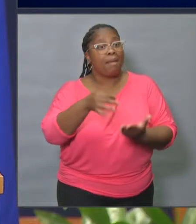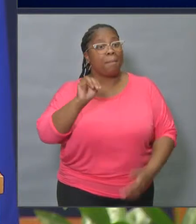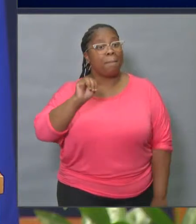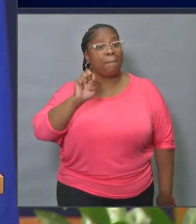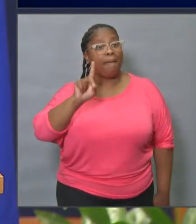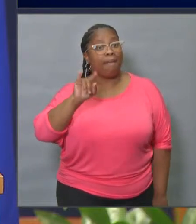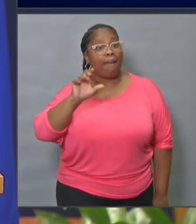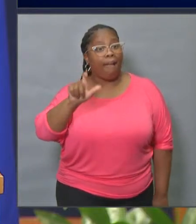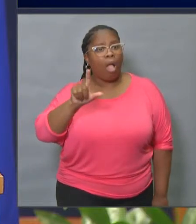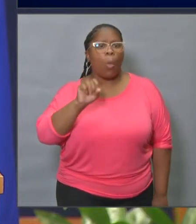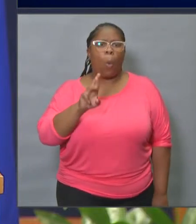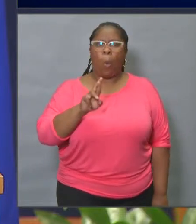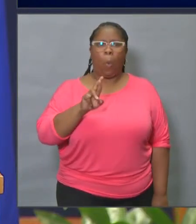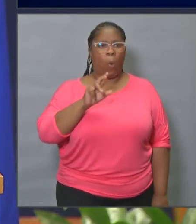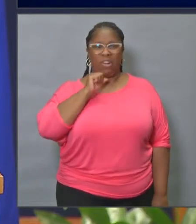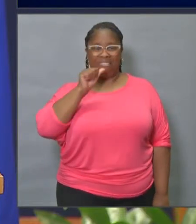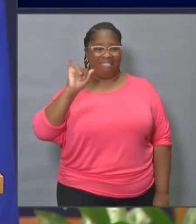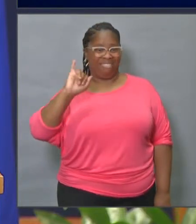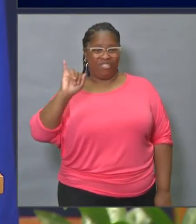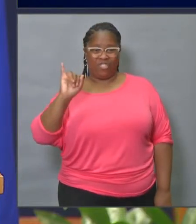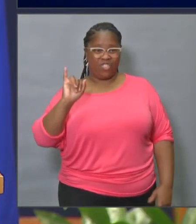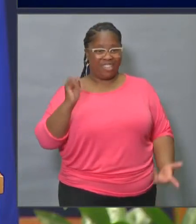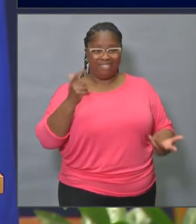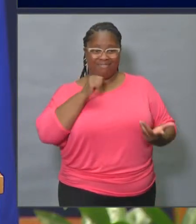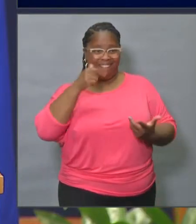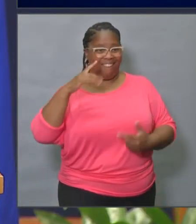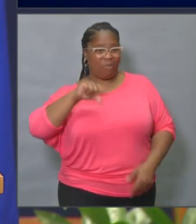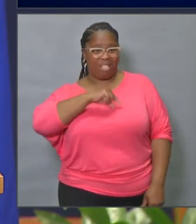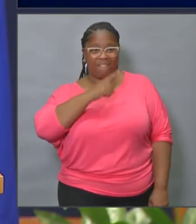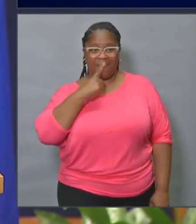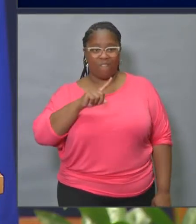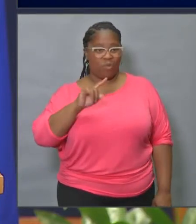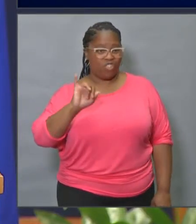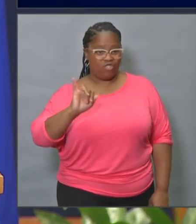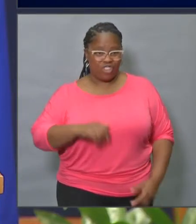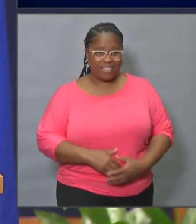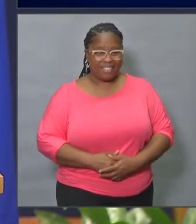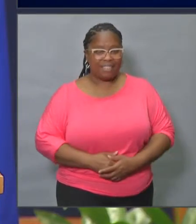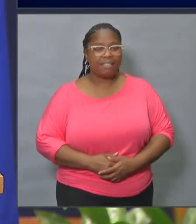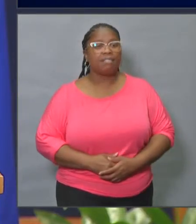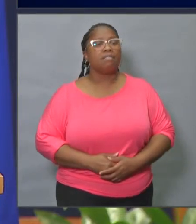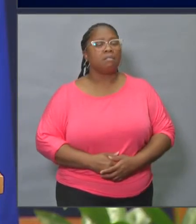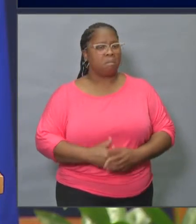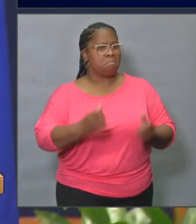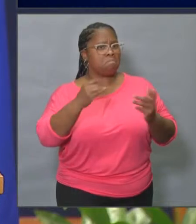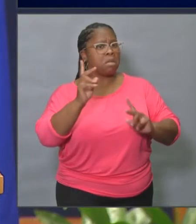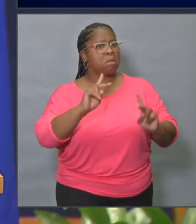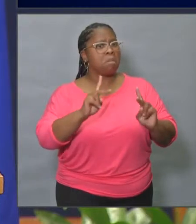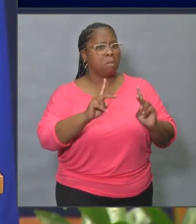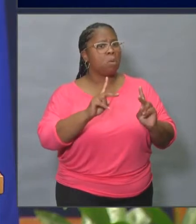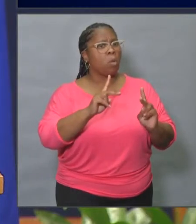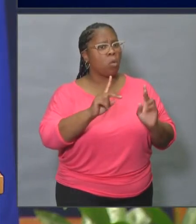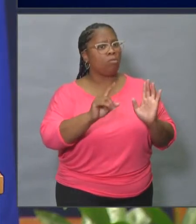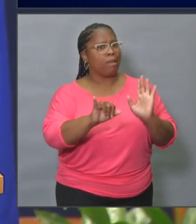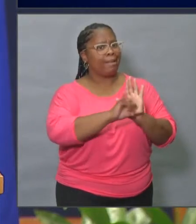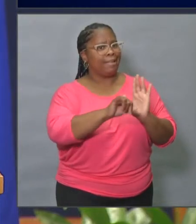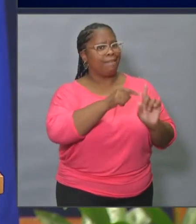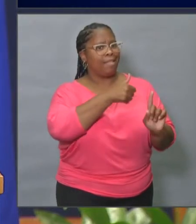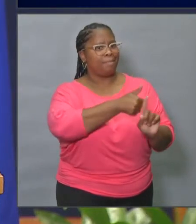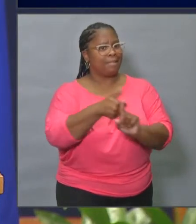eligible for any coverage. More than 80% of our patients self-identify as being an individual and person of